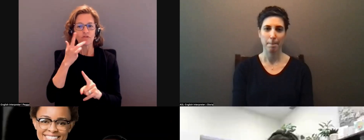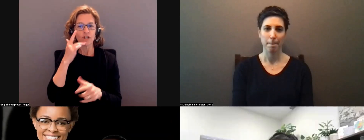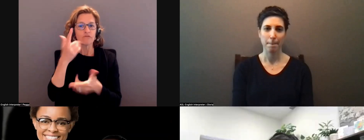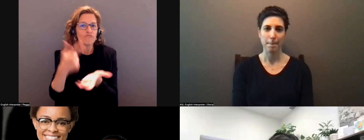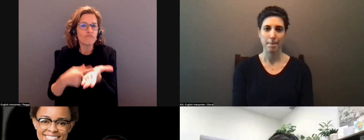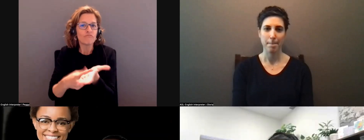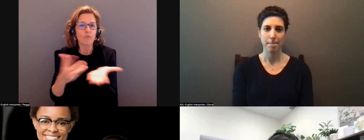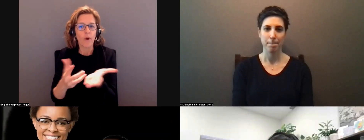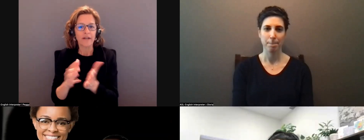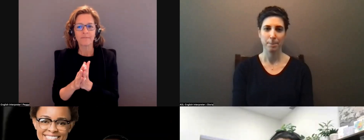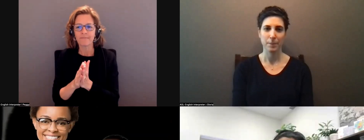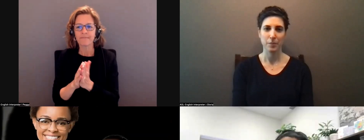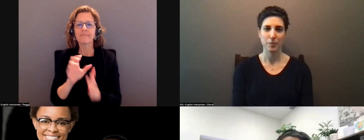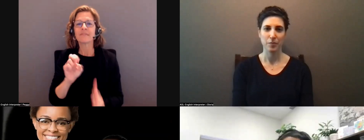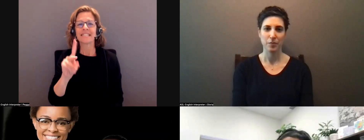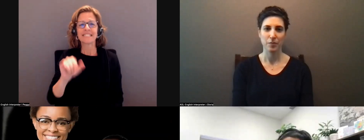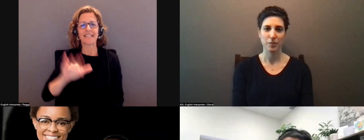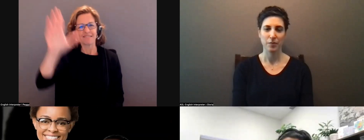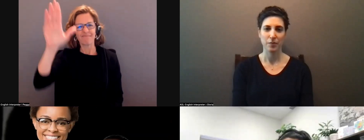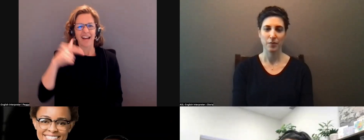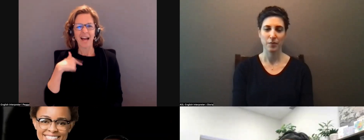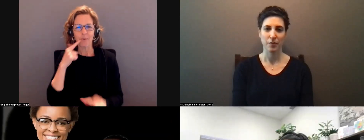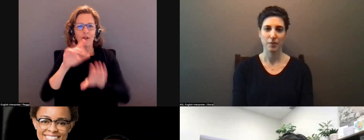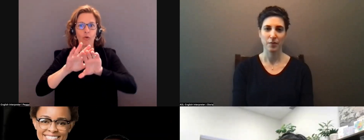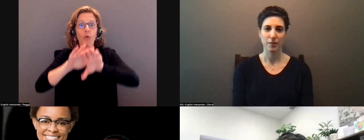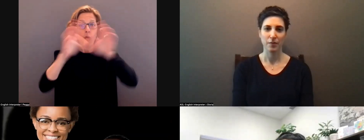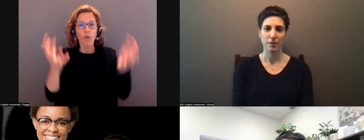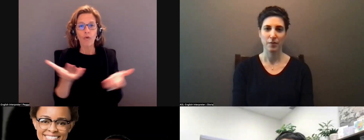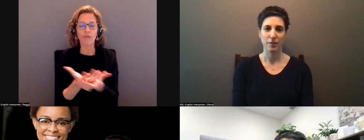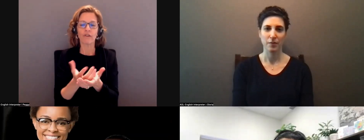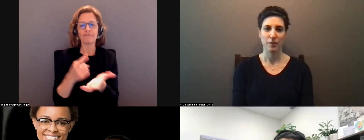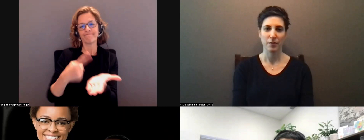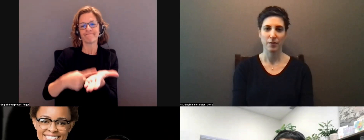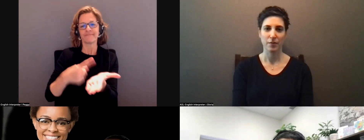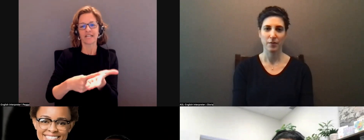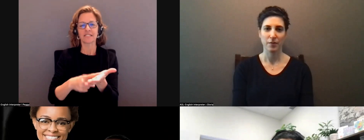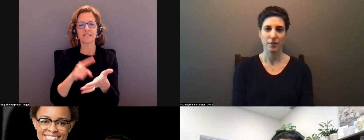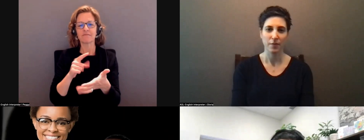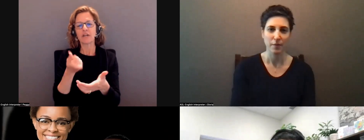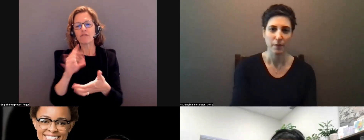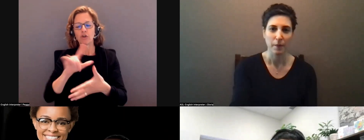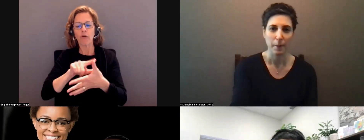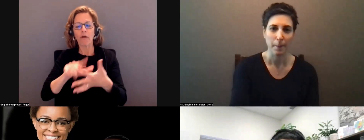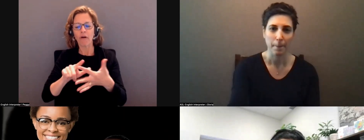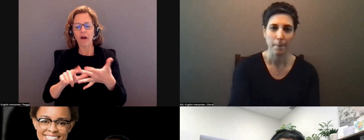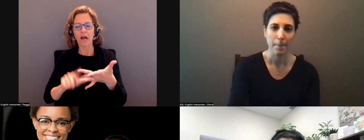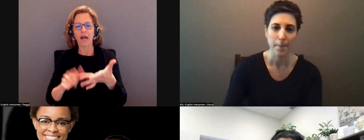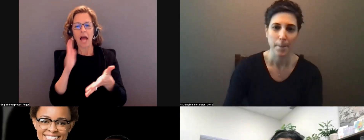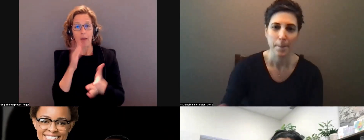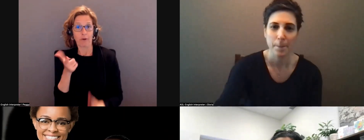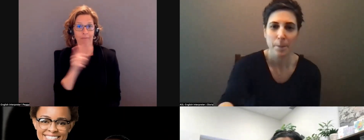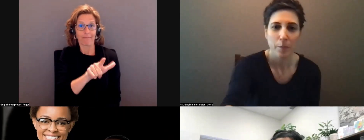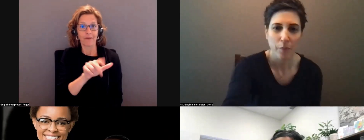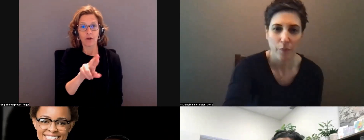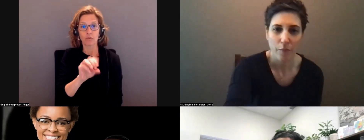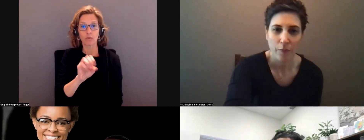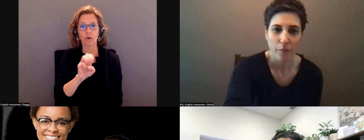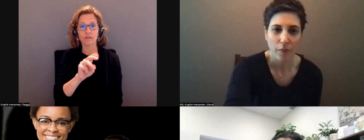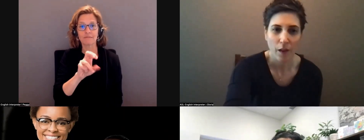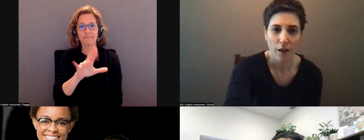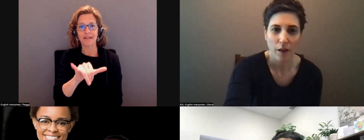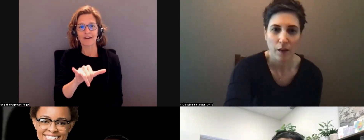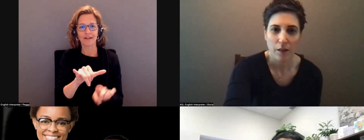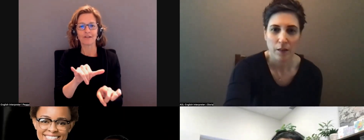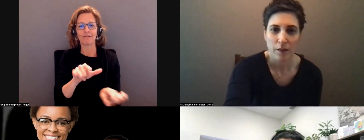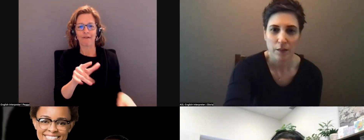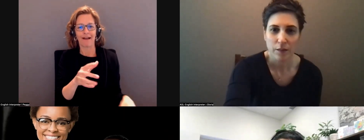Great. I'll take a little bit of an overview and just mention a few points. And then Rosemary, you want to be able